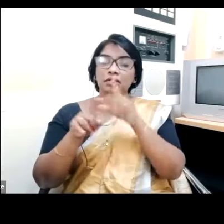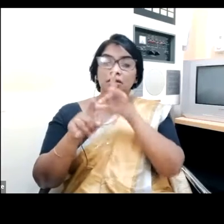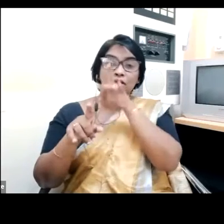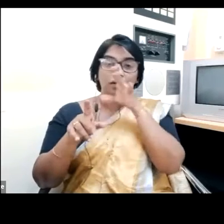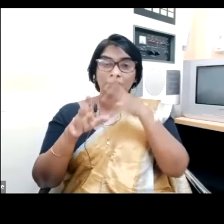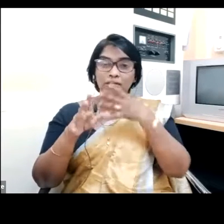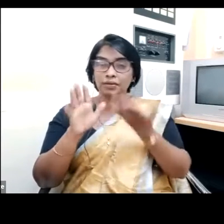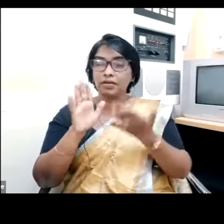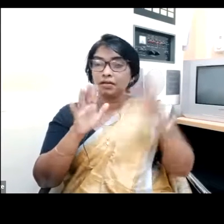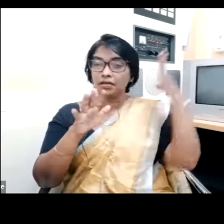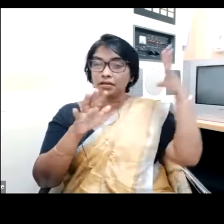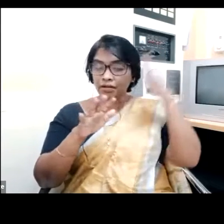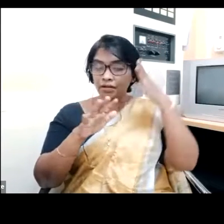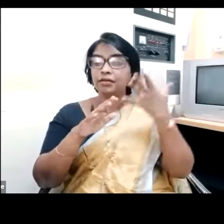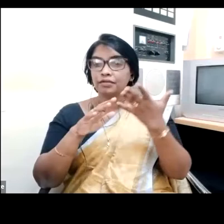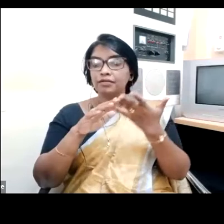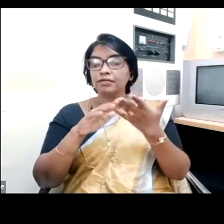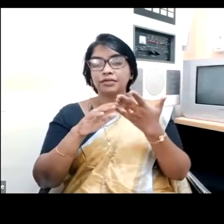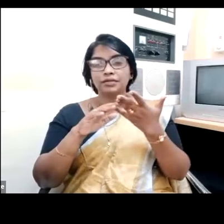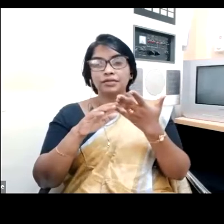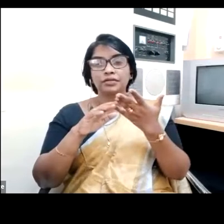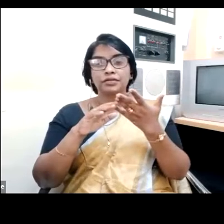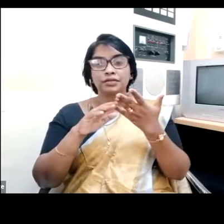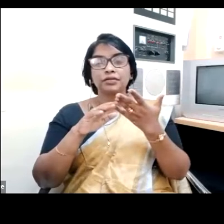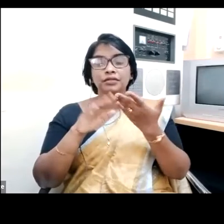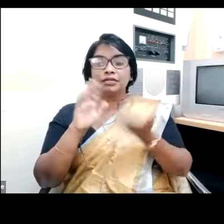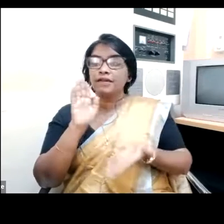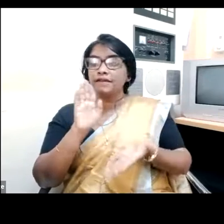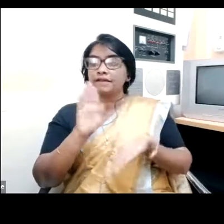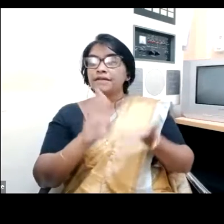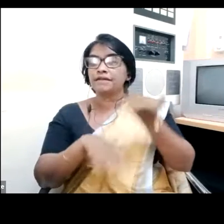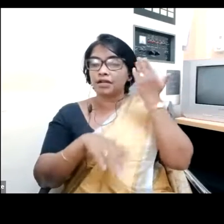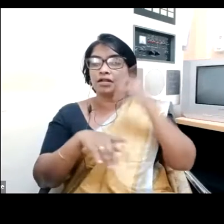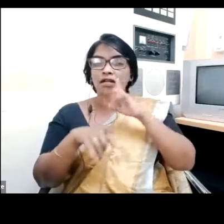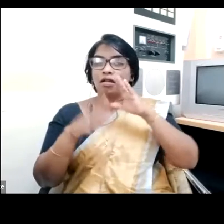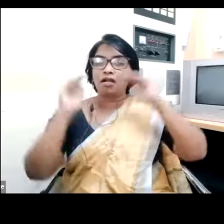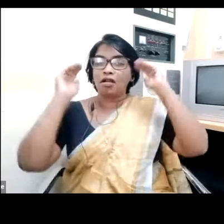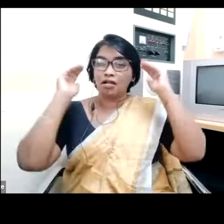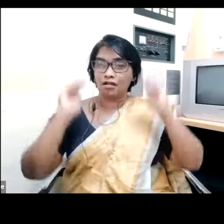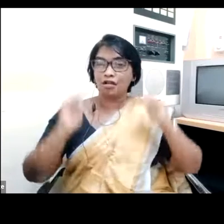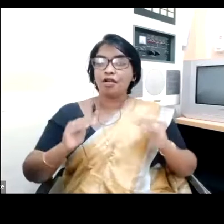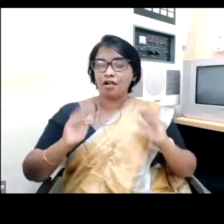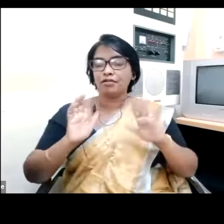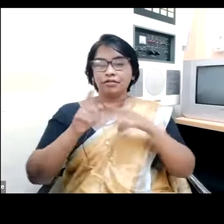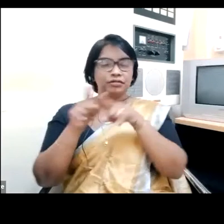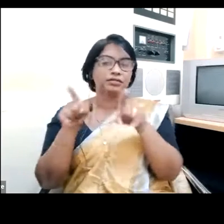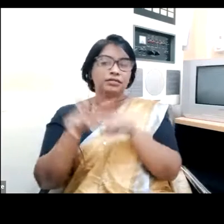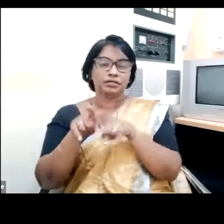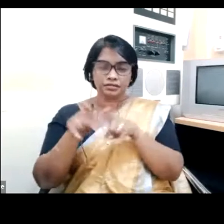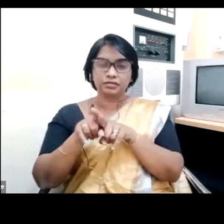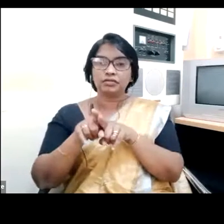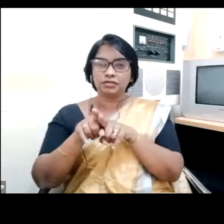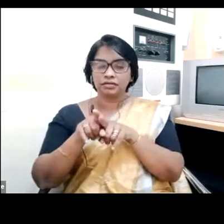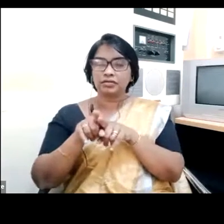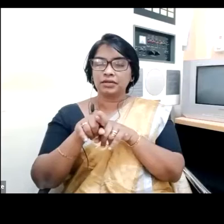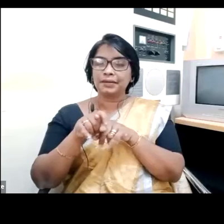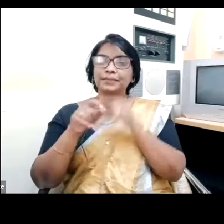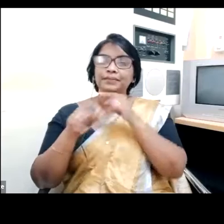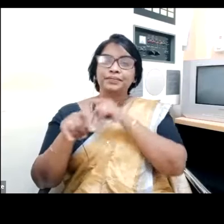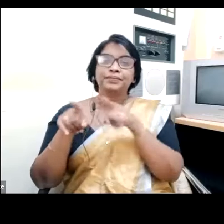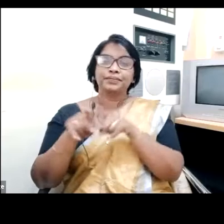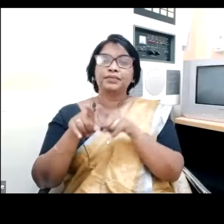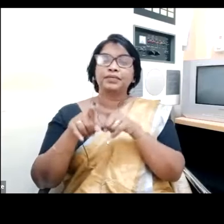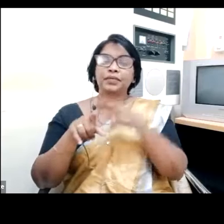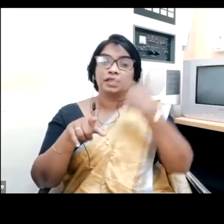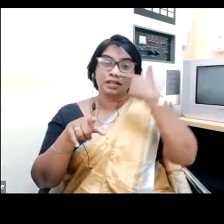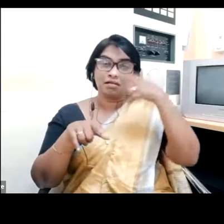1.5 degrees by exiting fossil fuels. However, I can tell you as at